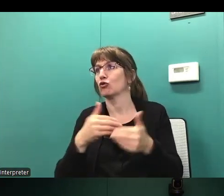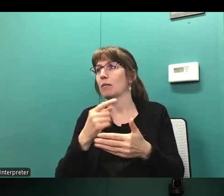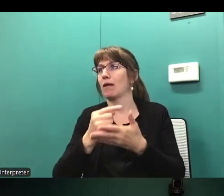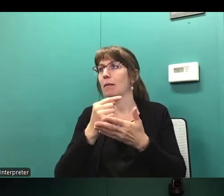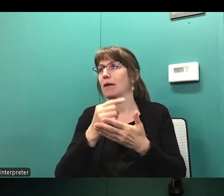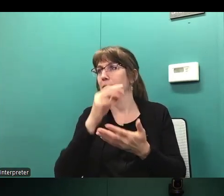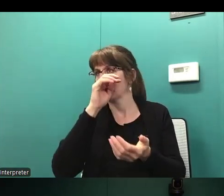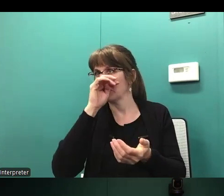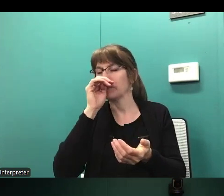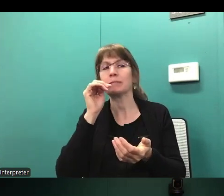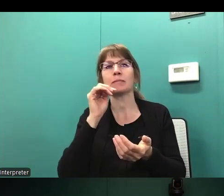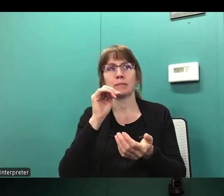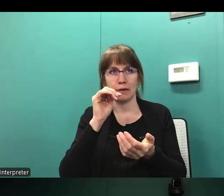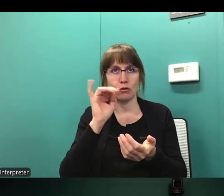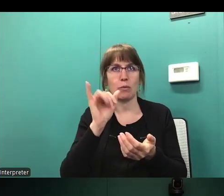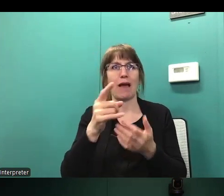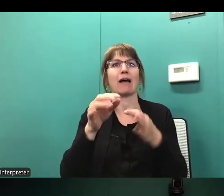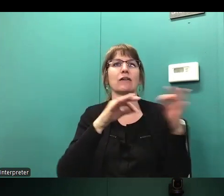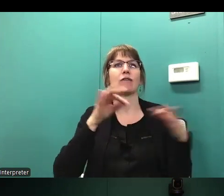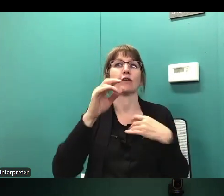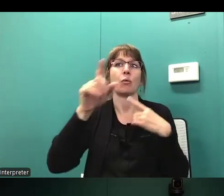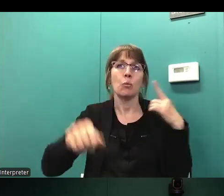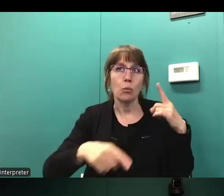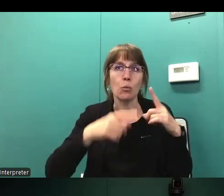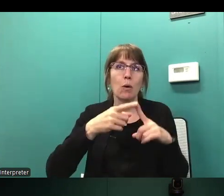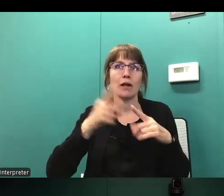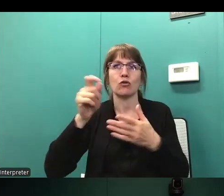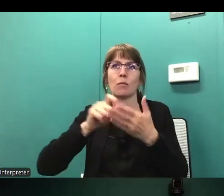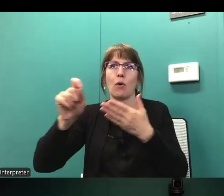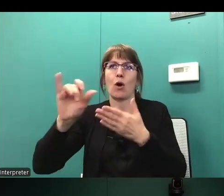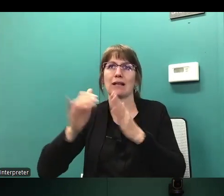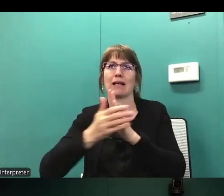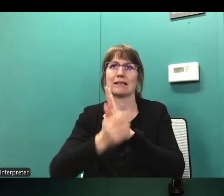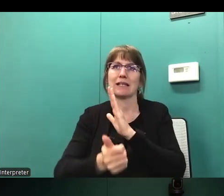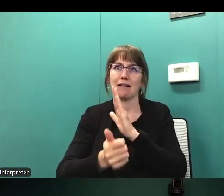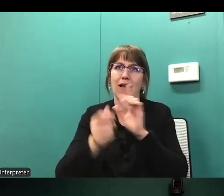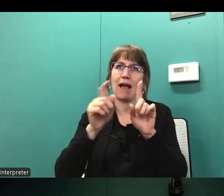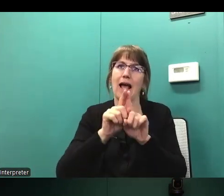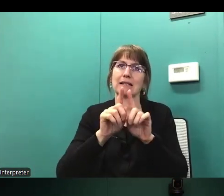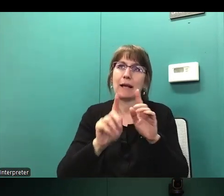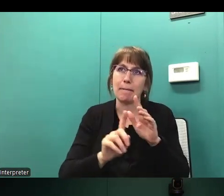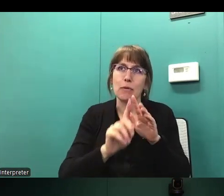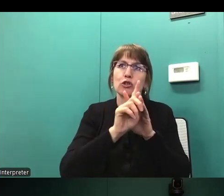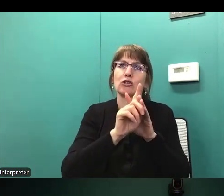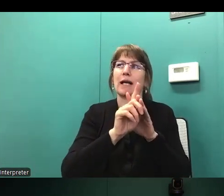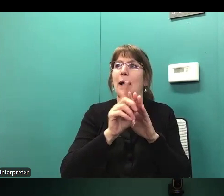defines it a little bit better for you on when you mark the skill as emerging, master,